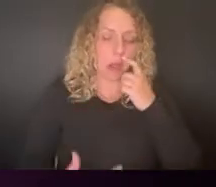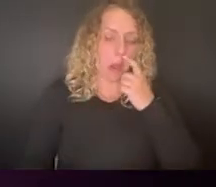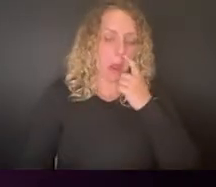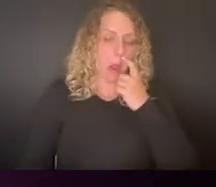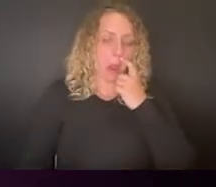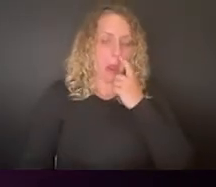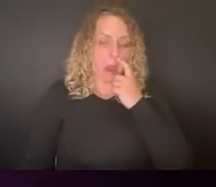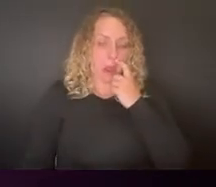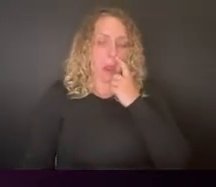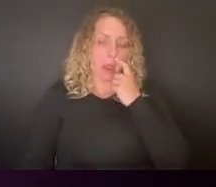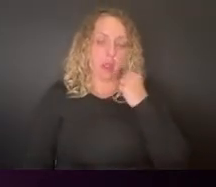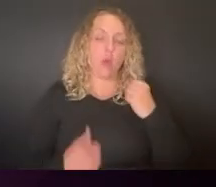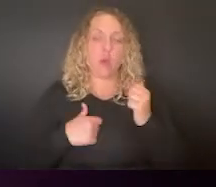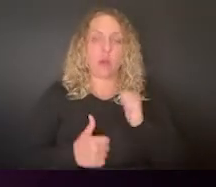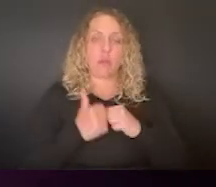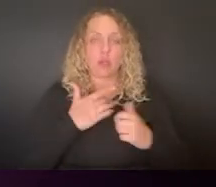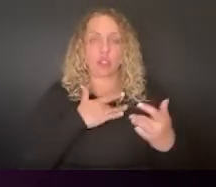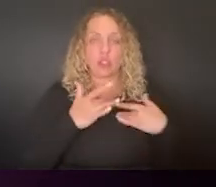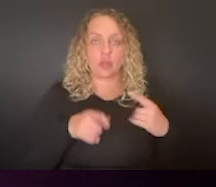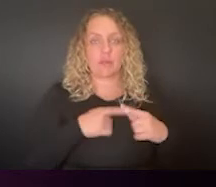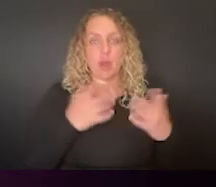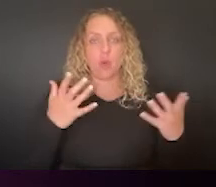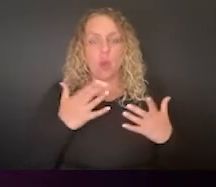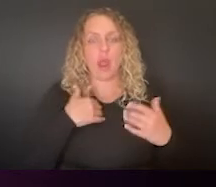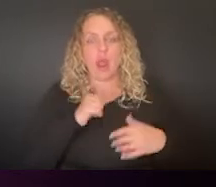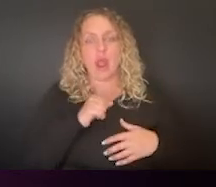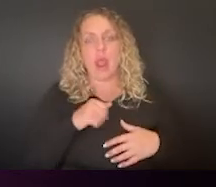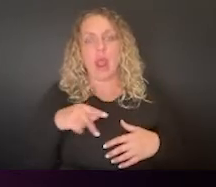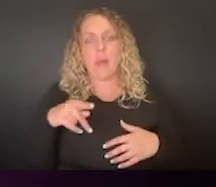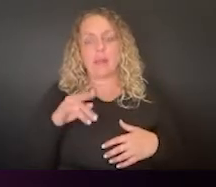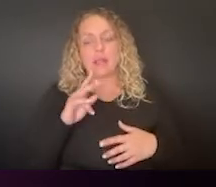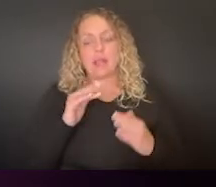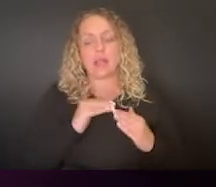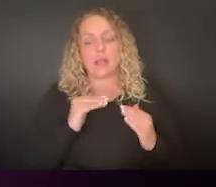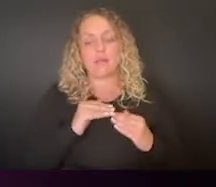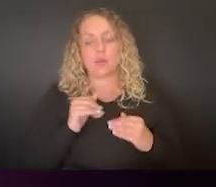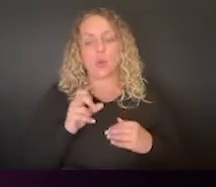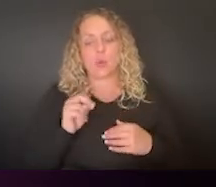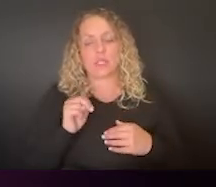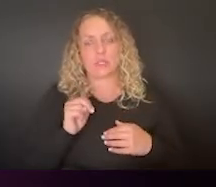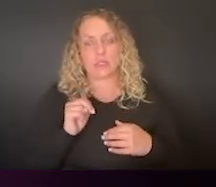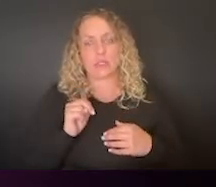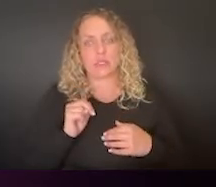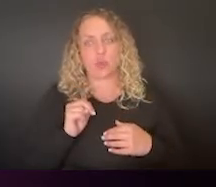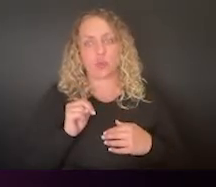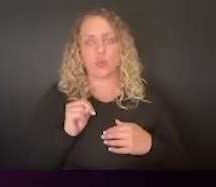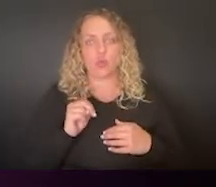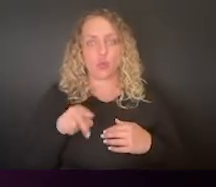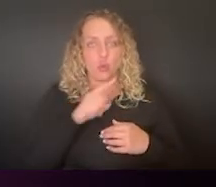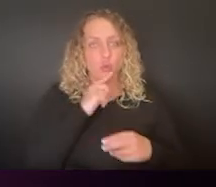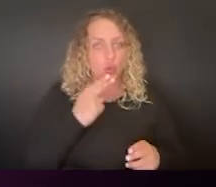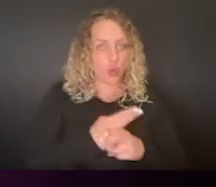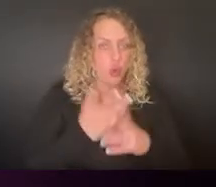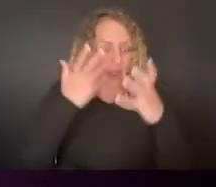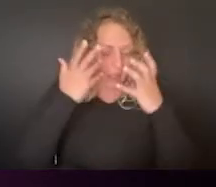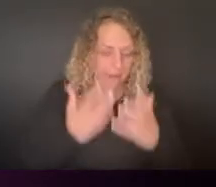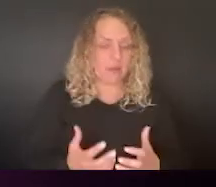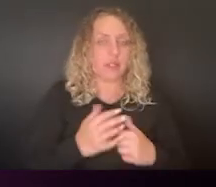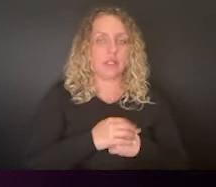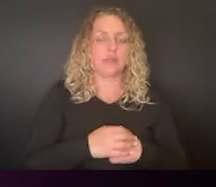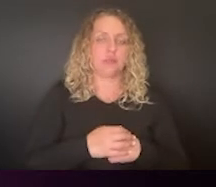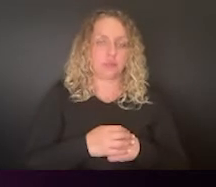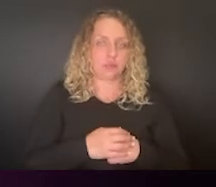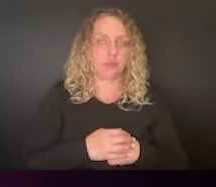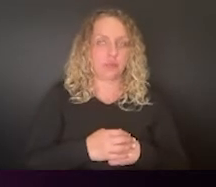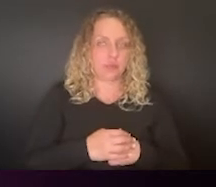here? It doesn't. So that's why we refactored. And considering our short time frame, the tokens we were most concerned about were